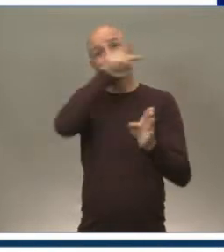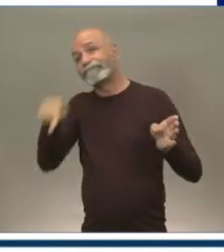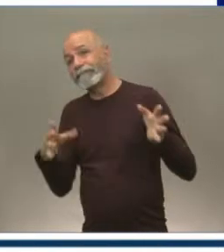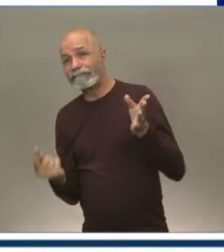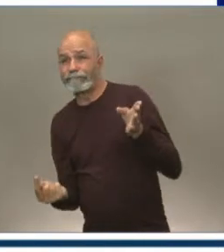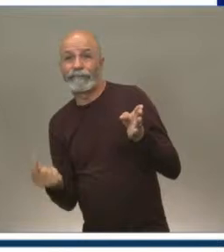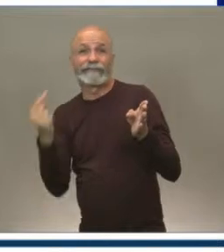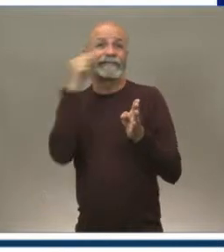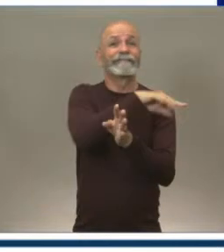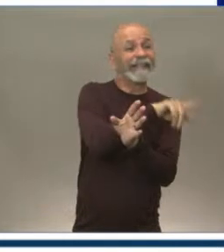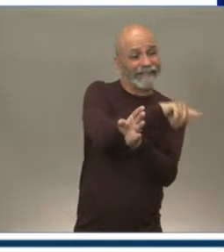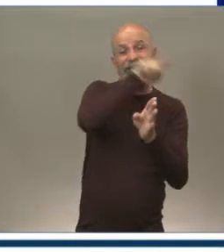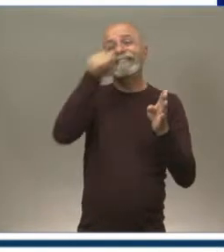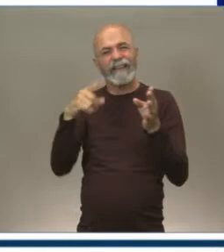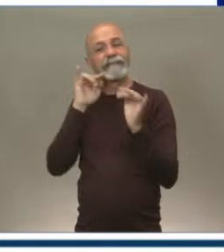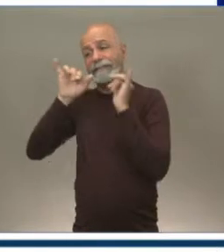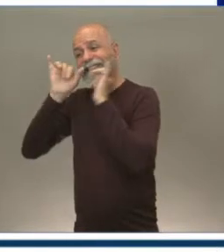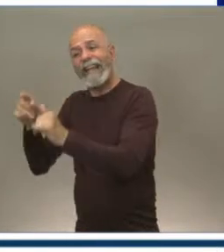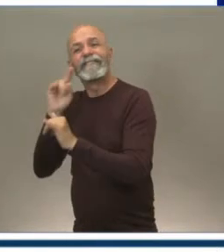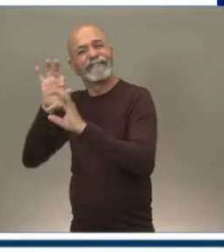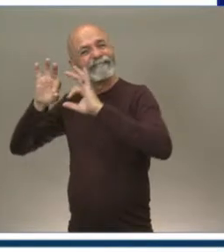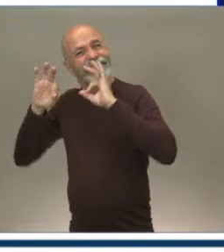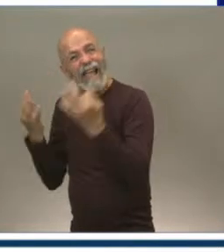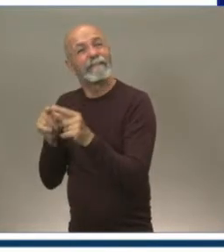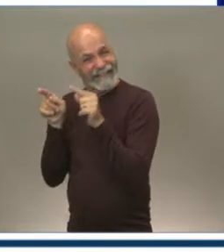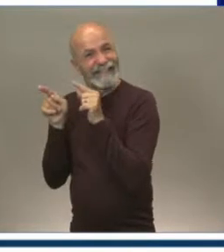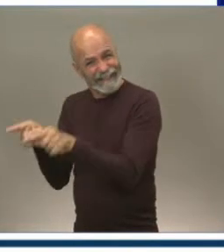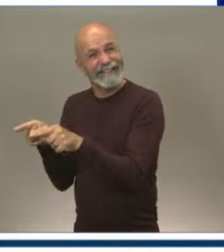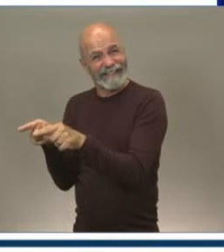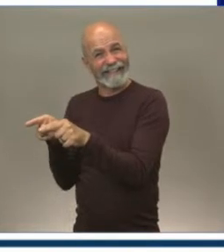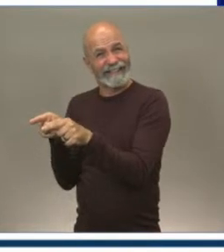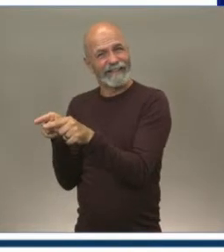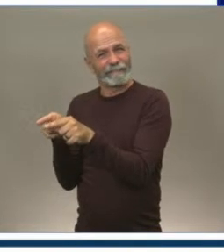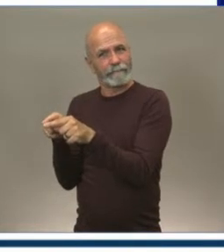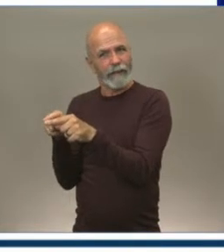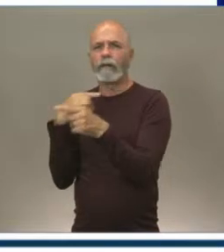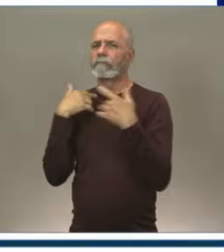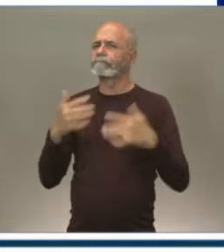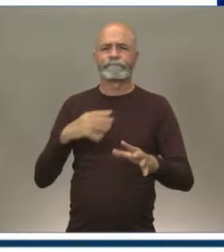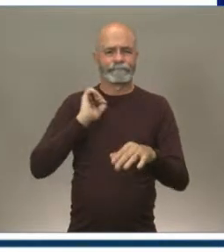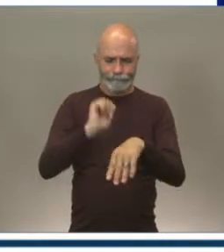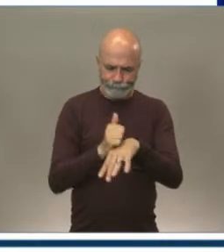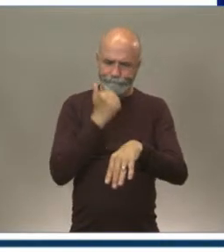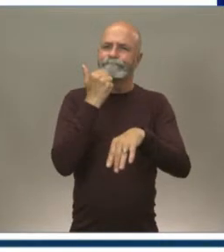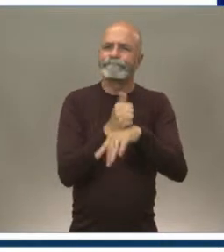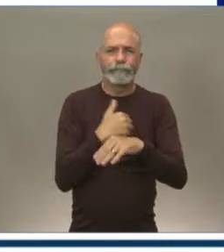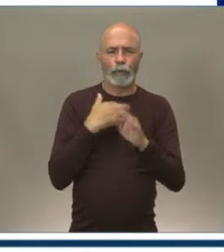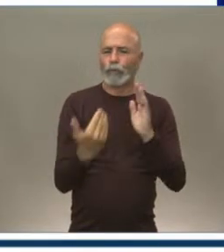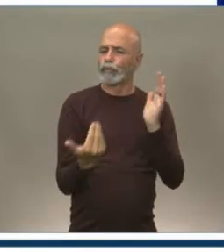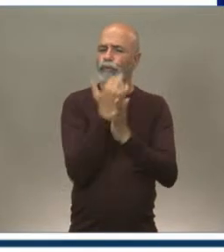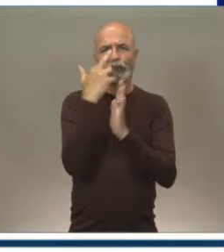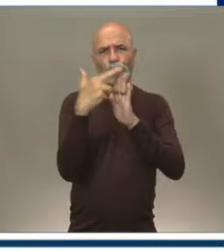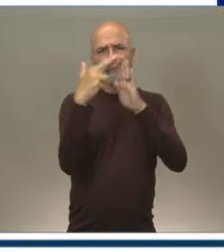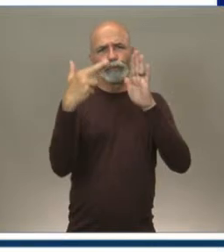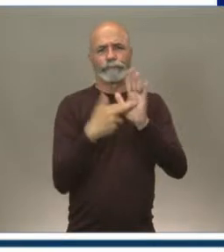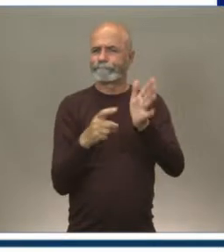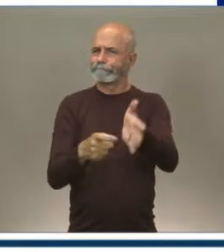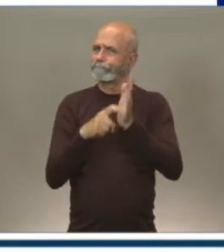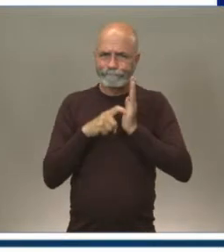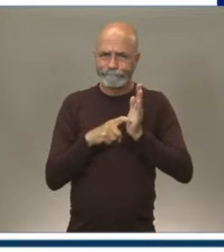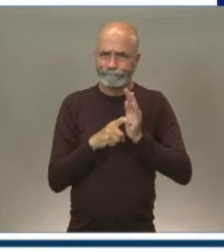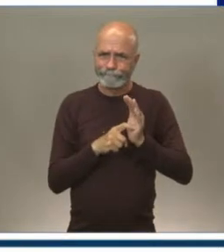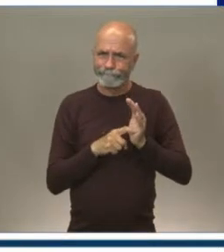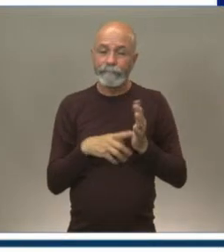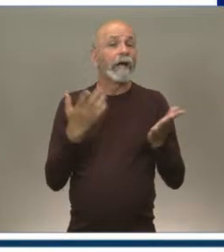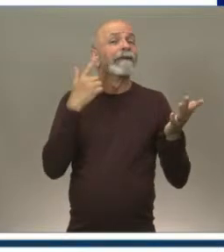And as we announced earlier, there are some new measures in place to protect our border. And that applies to everyone that